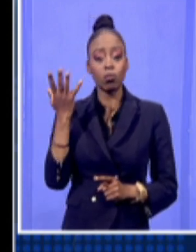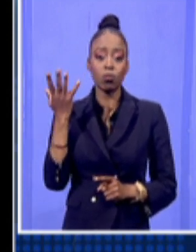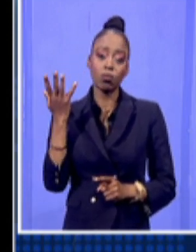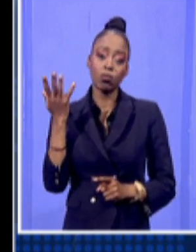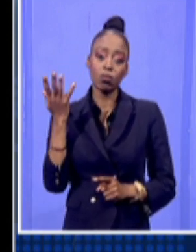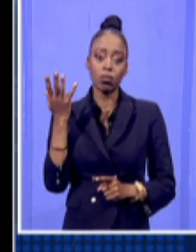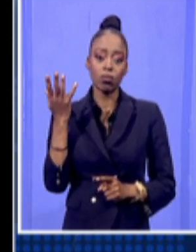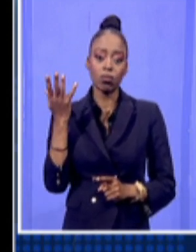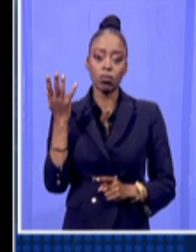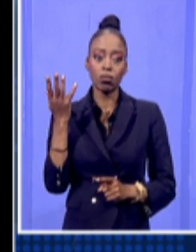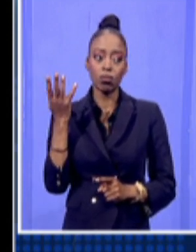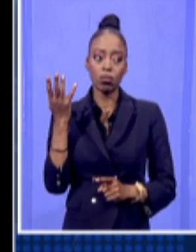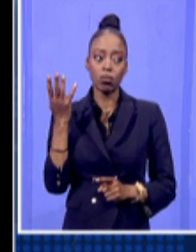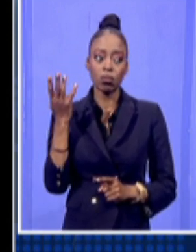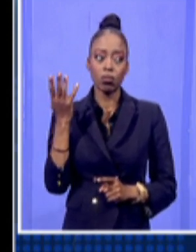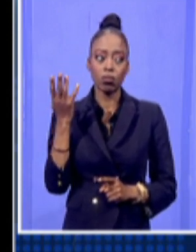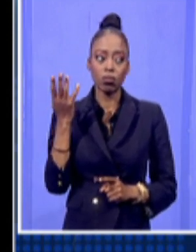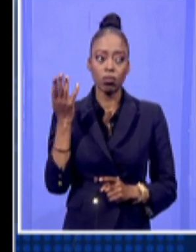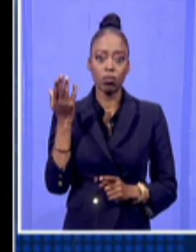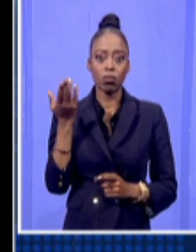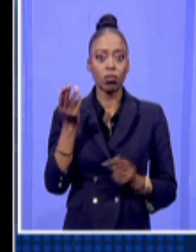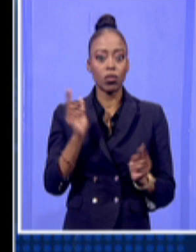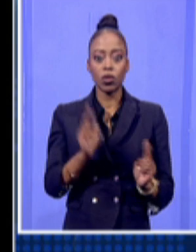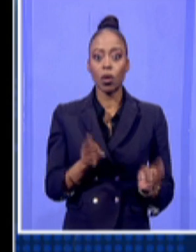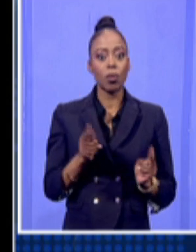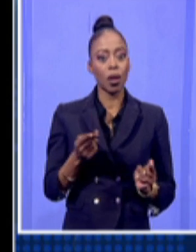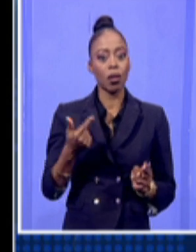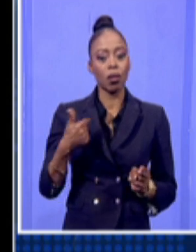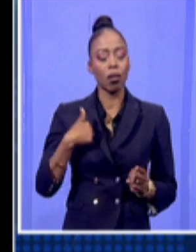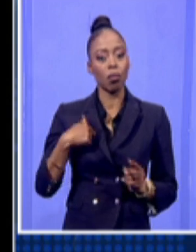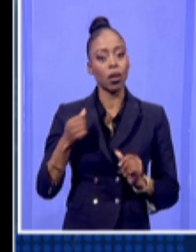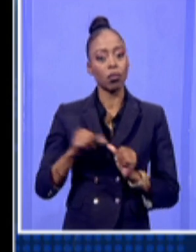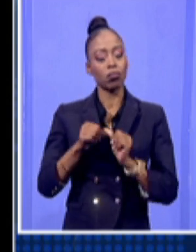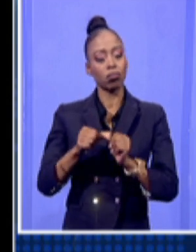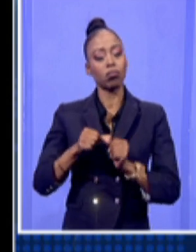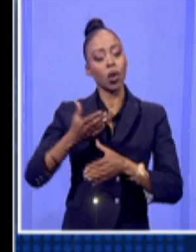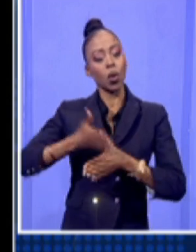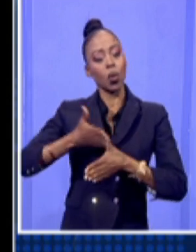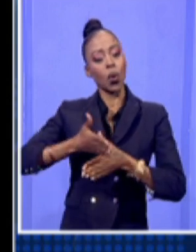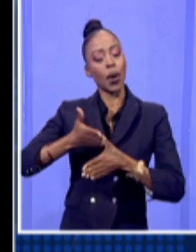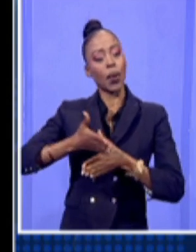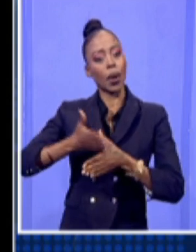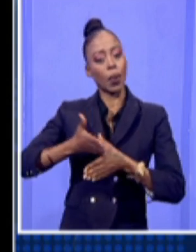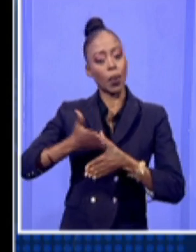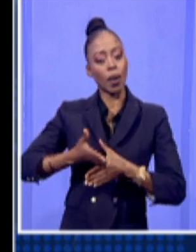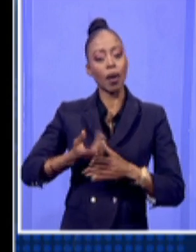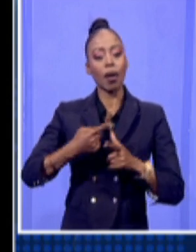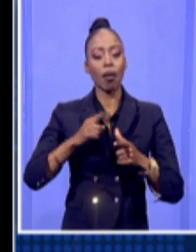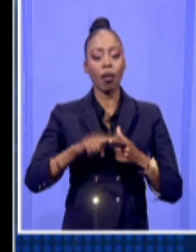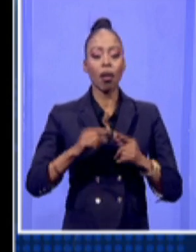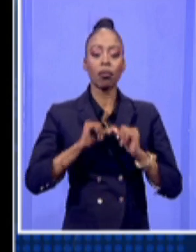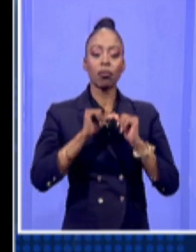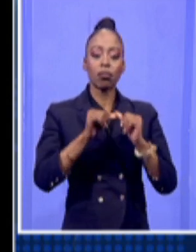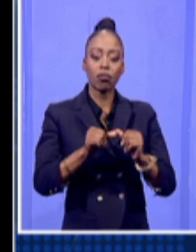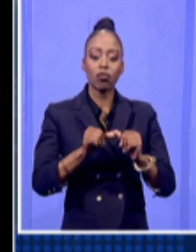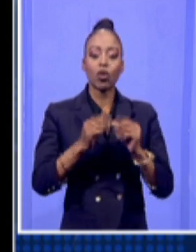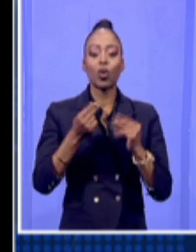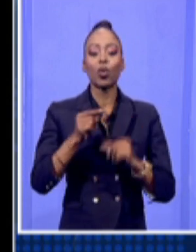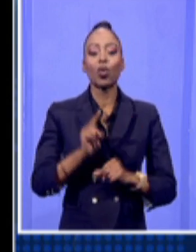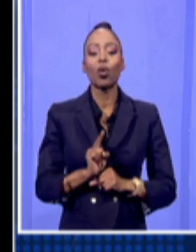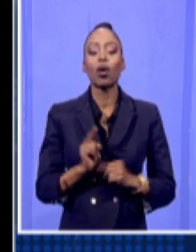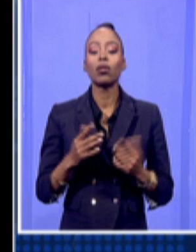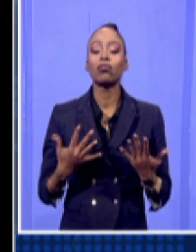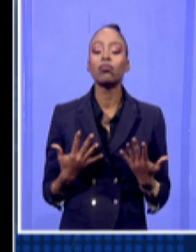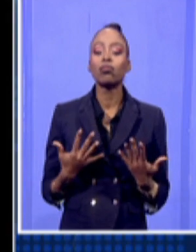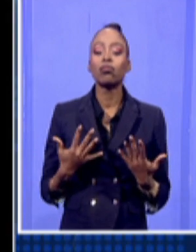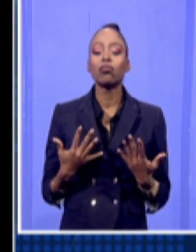then that is a misnomer. I'm going to continue with my work, and I will continue to